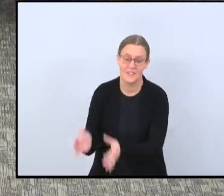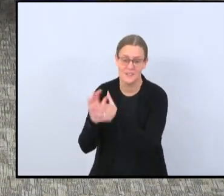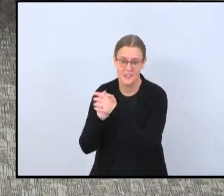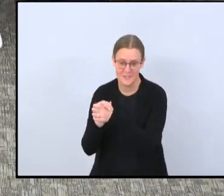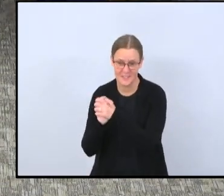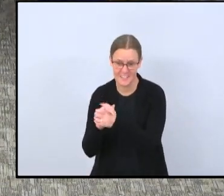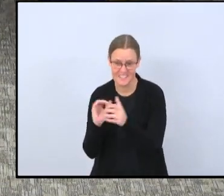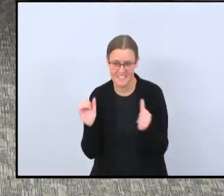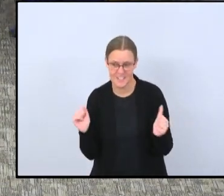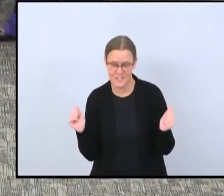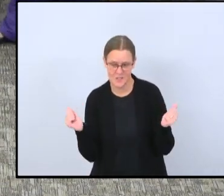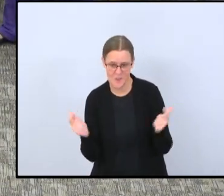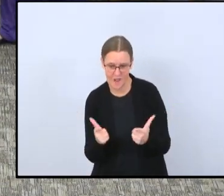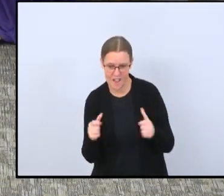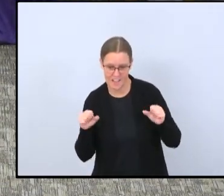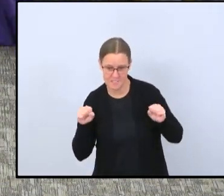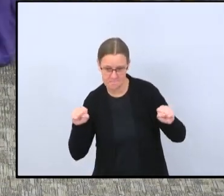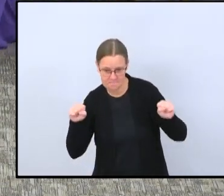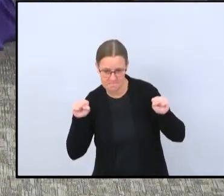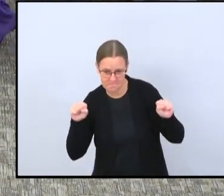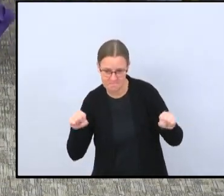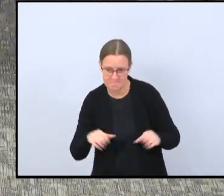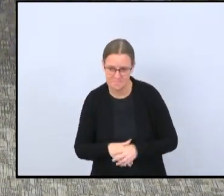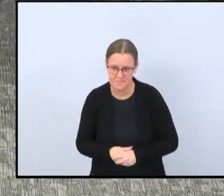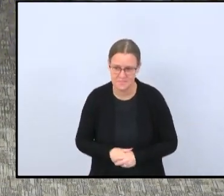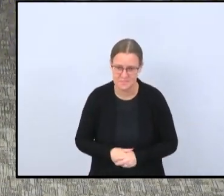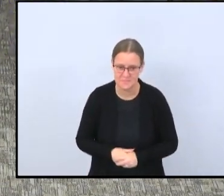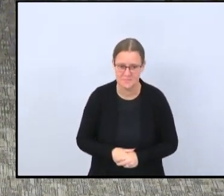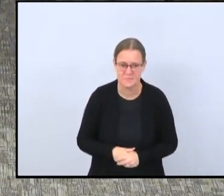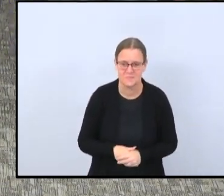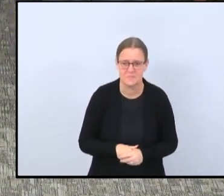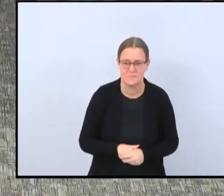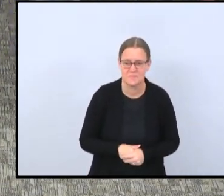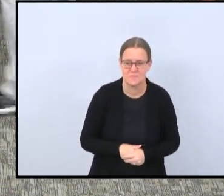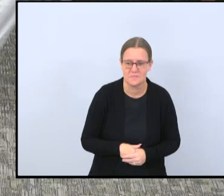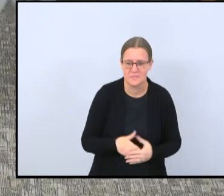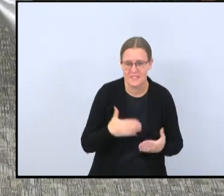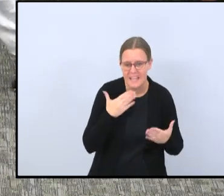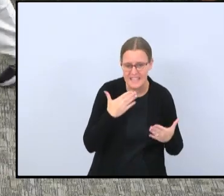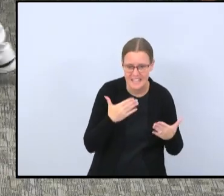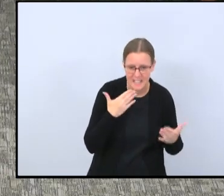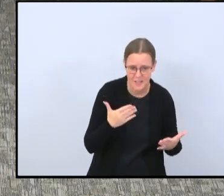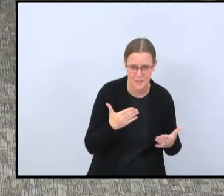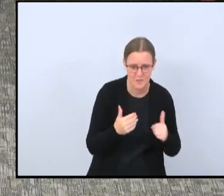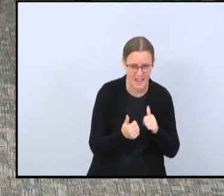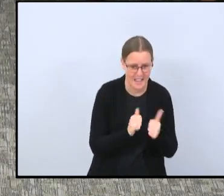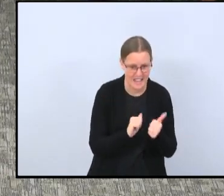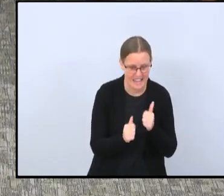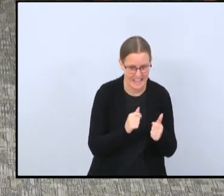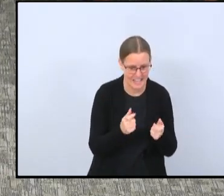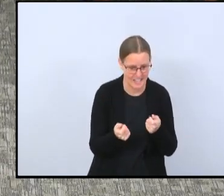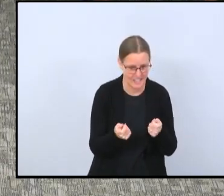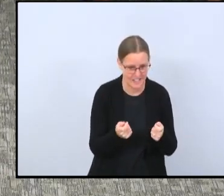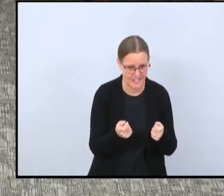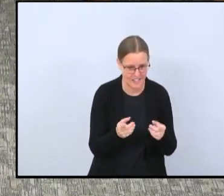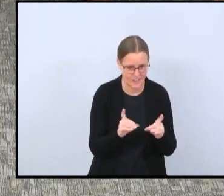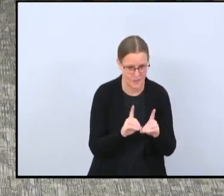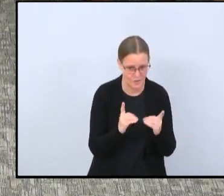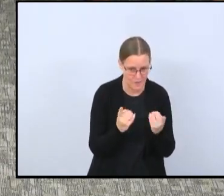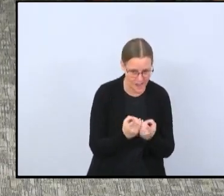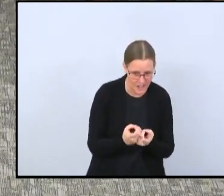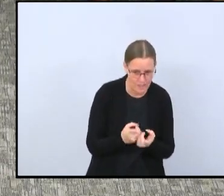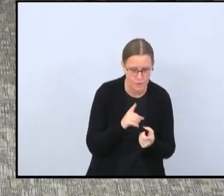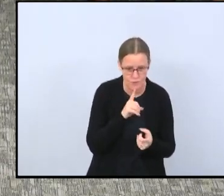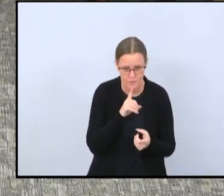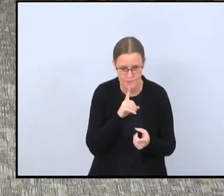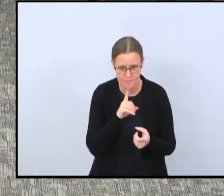Congratulations to all of our powerlifters. And thank you to Athletic Director, Coach Ed Love, for also supporting all of